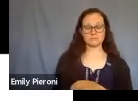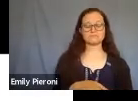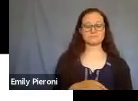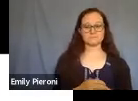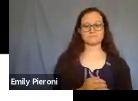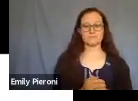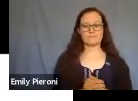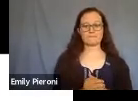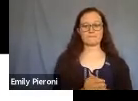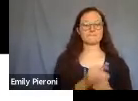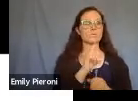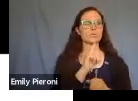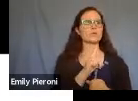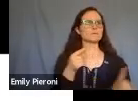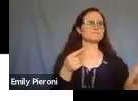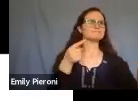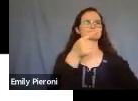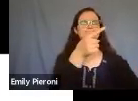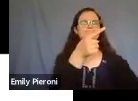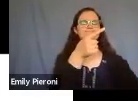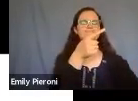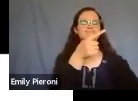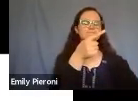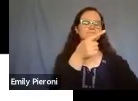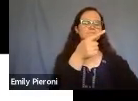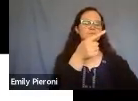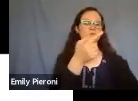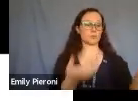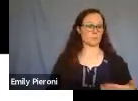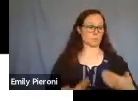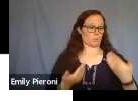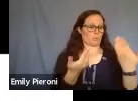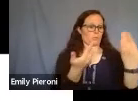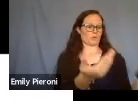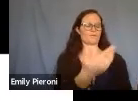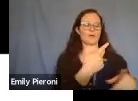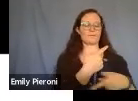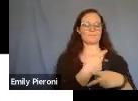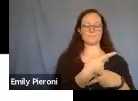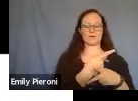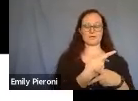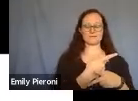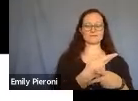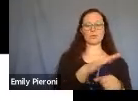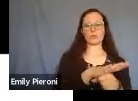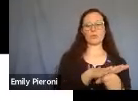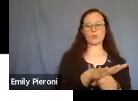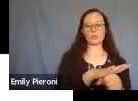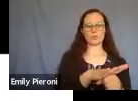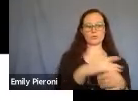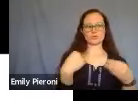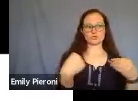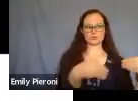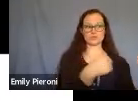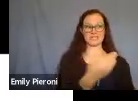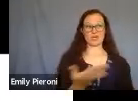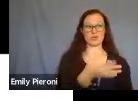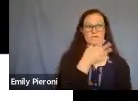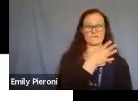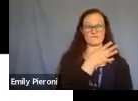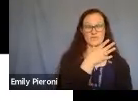are striving to do, is to put our product into the local stores. Here in Farmington, we